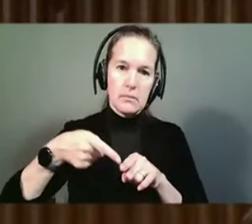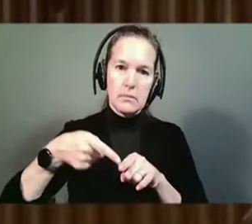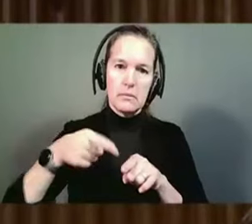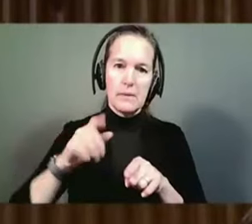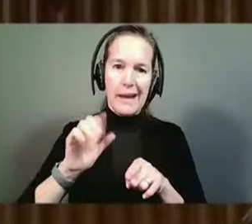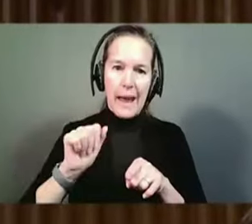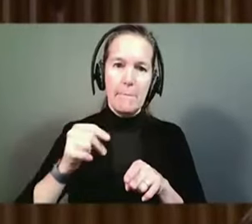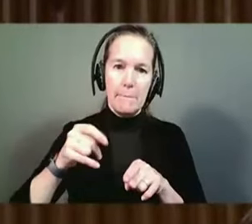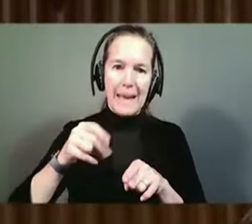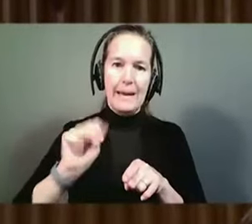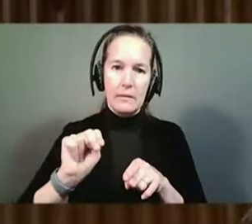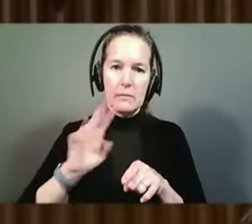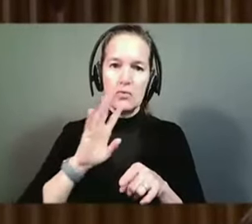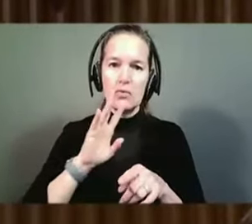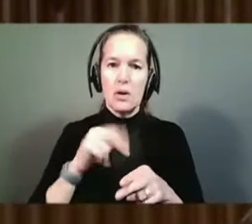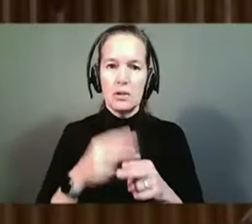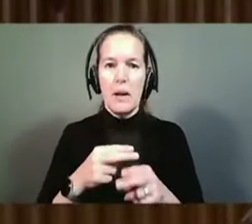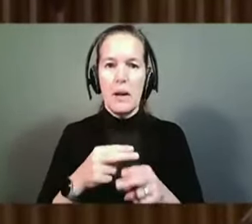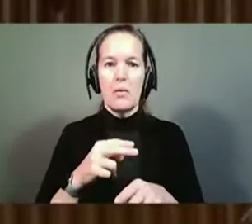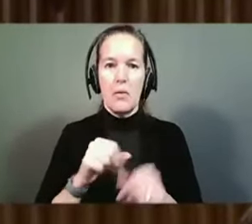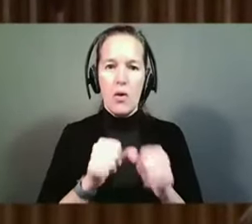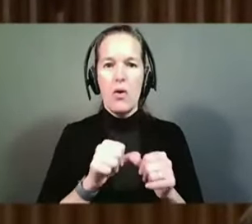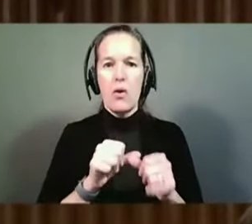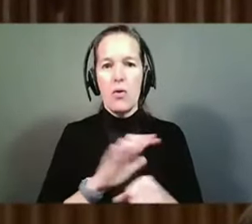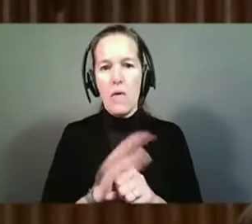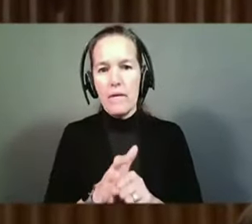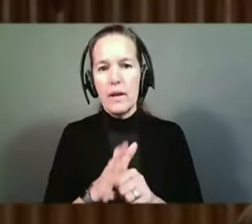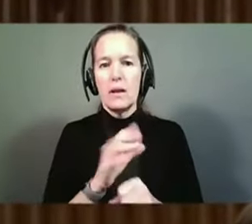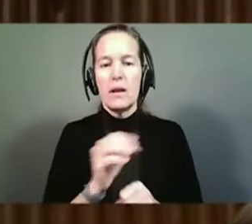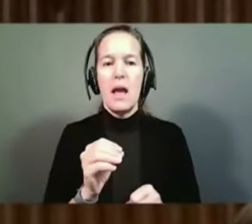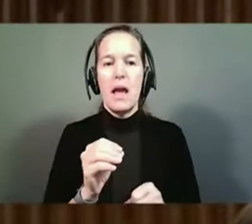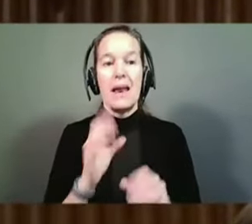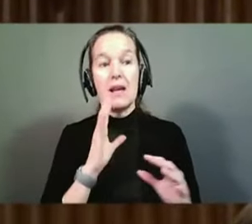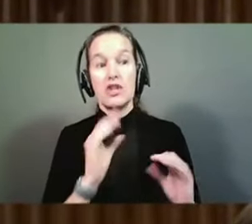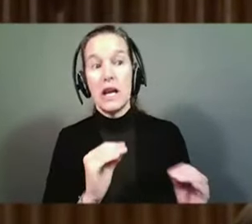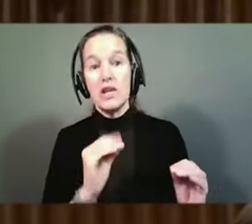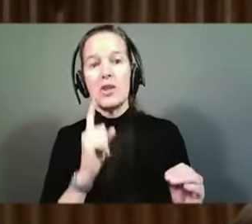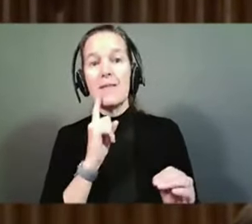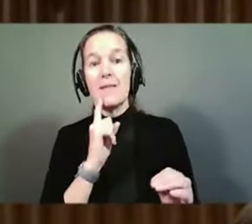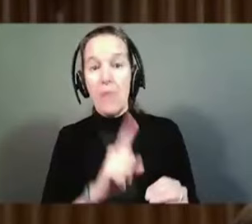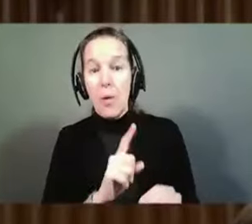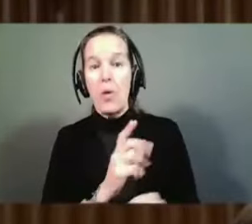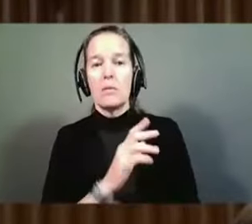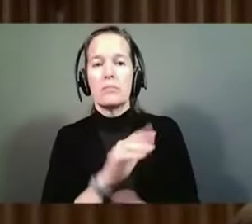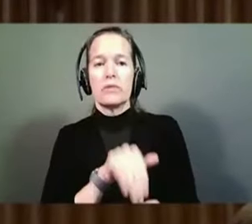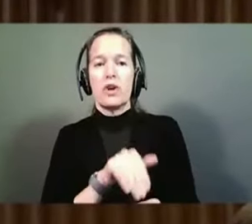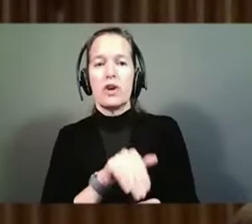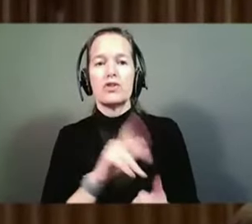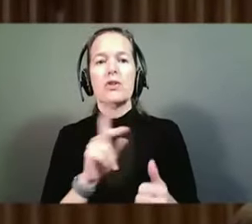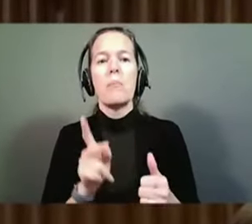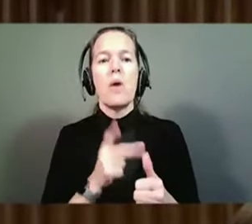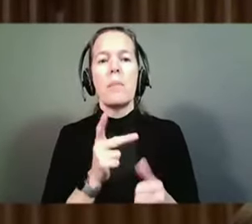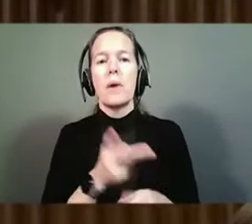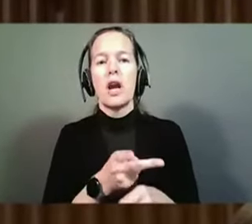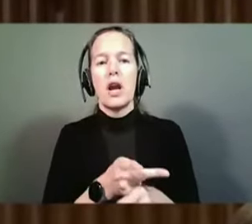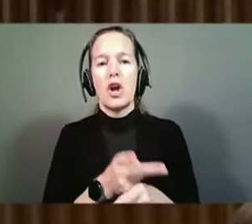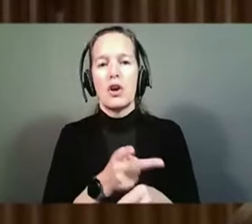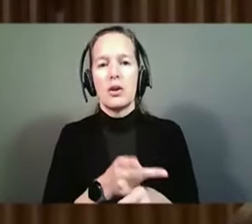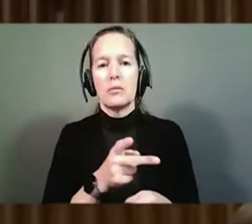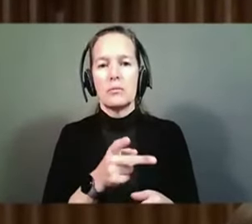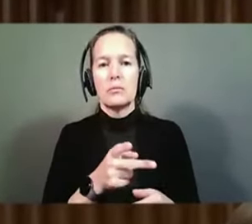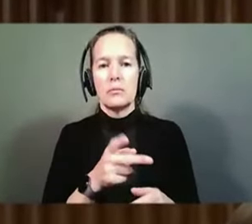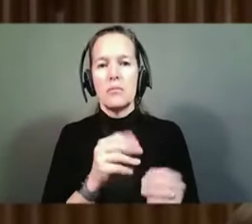as clinical education to providers, particularly primary care. I mean, you said yourself that primary